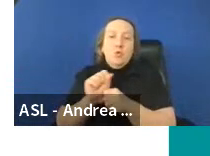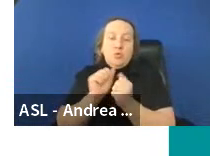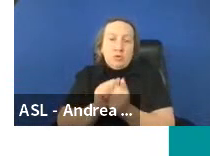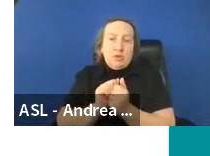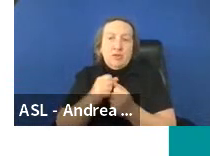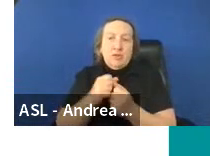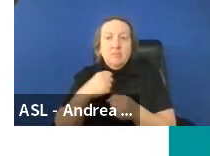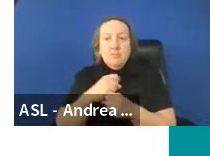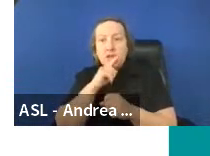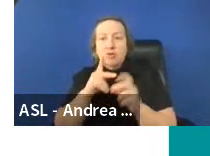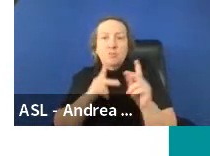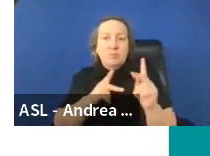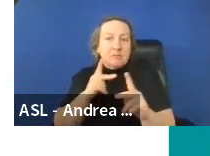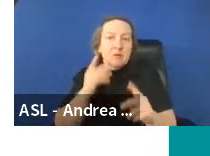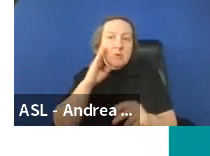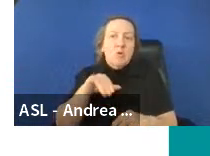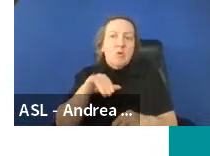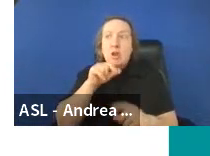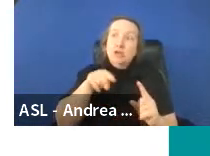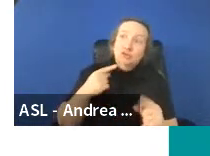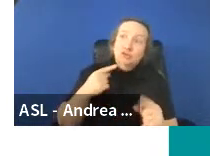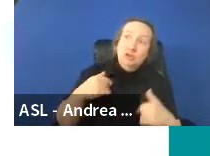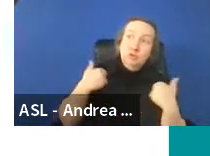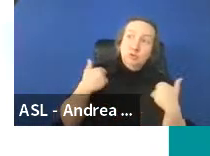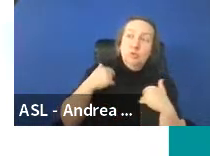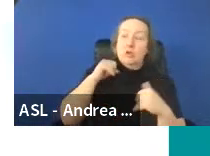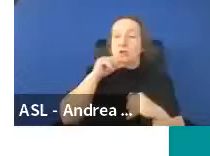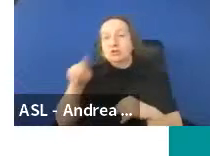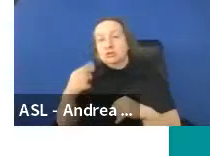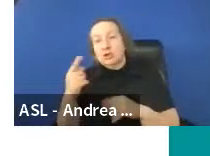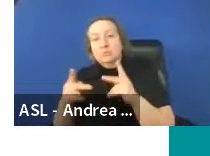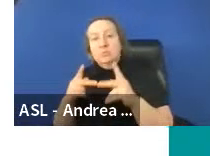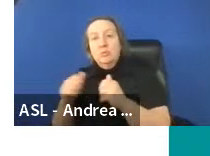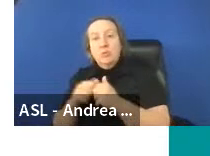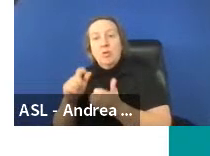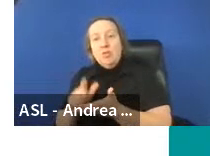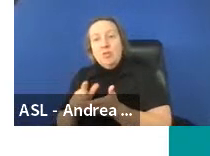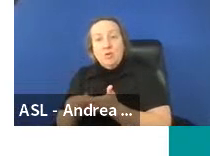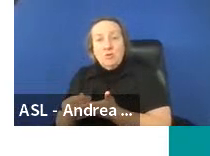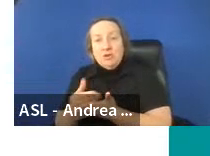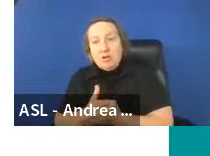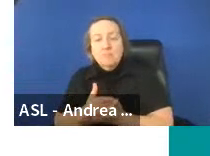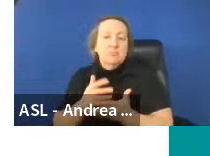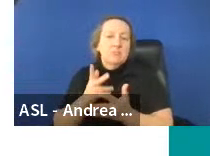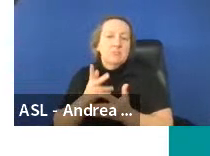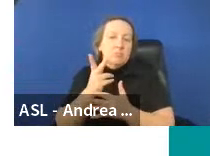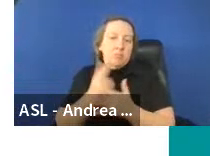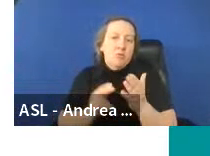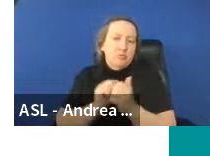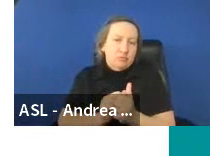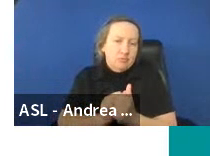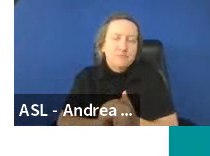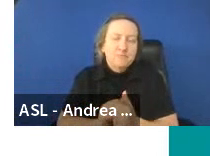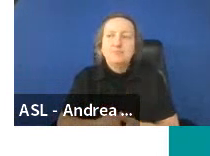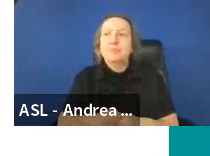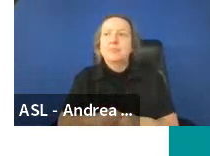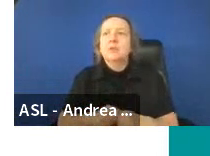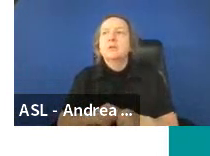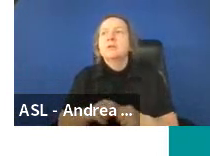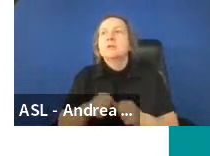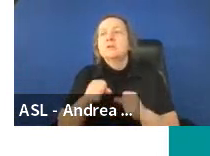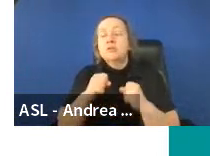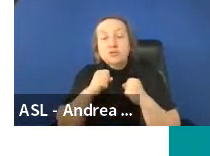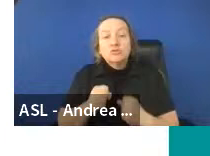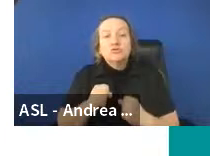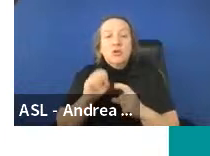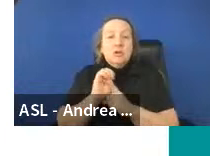that people knew that it wasn't just youth or just people living with lower income, but actually a blend. And so there was a strong